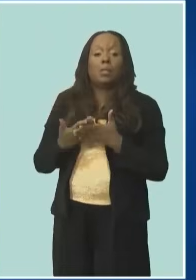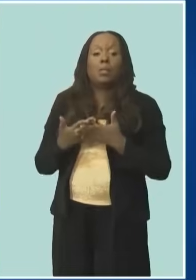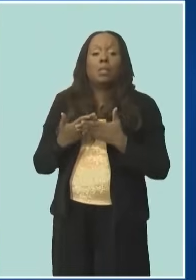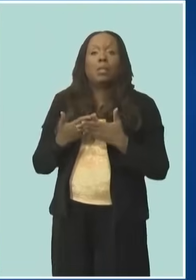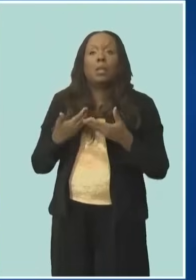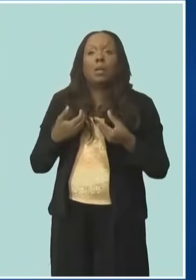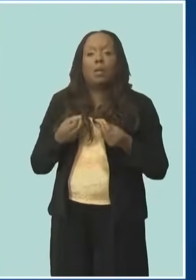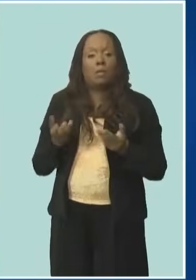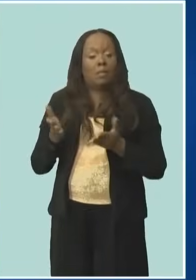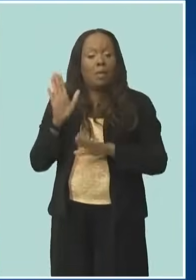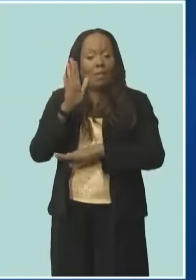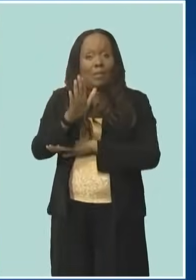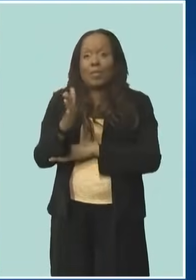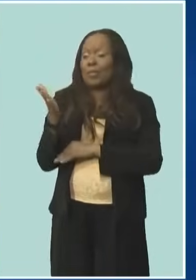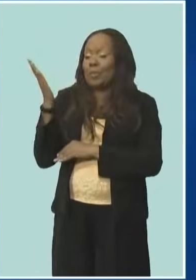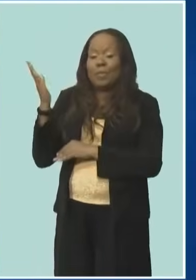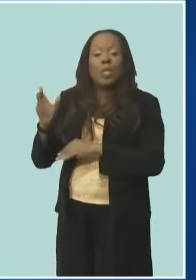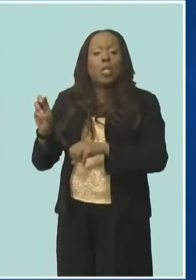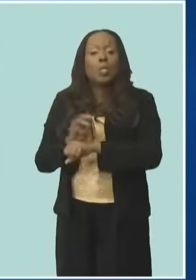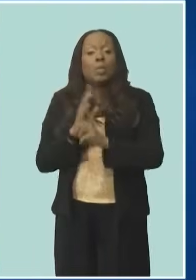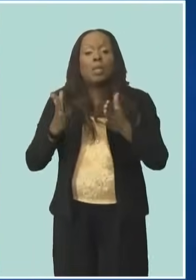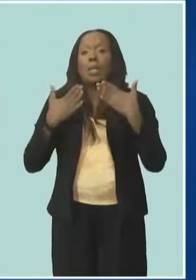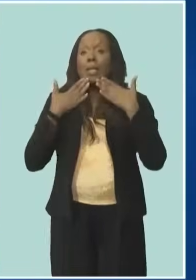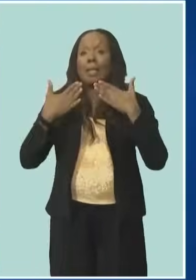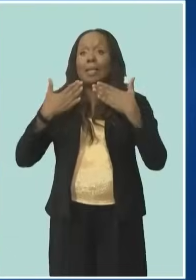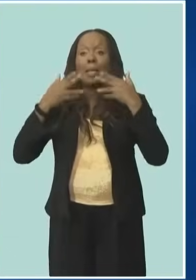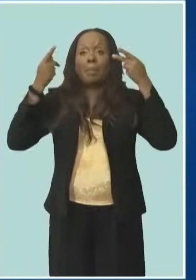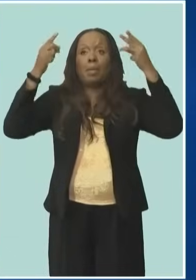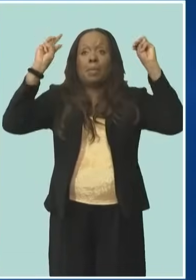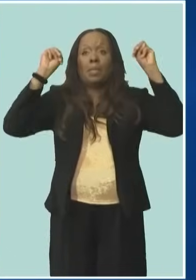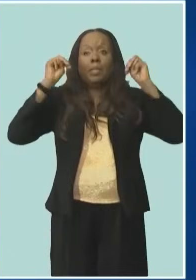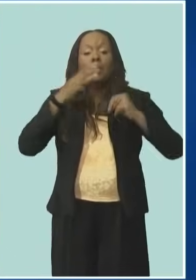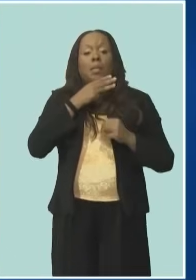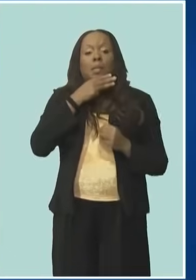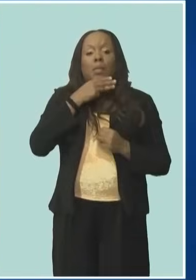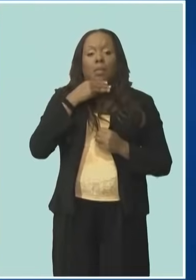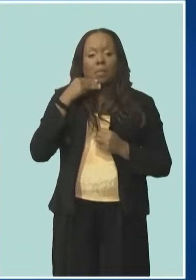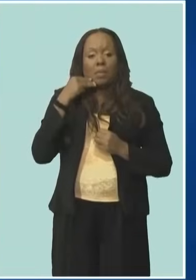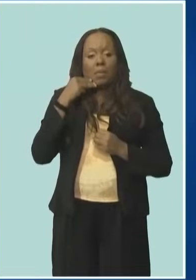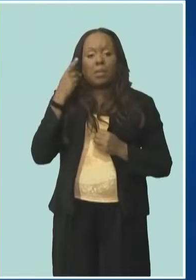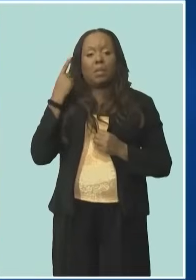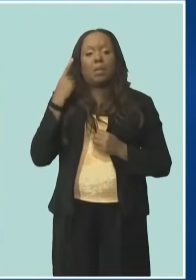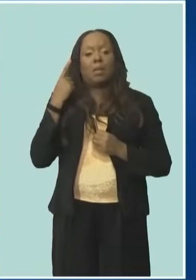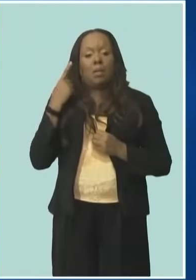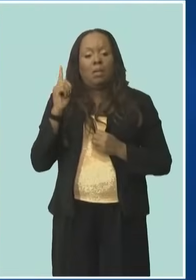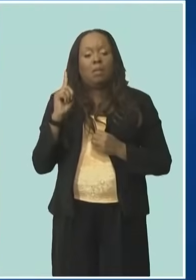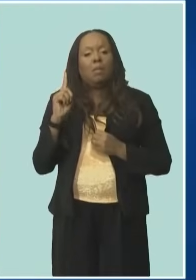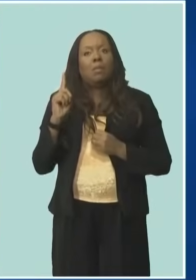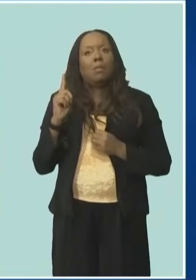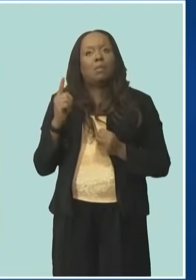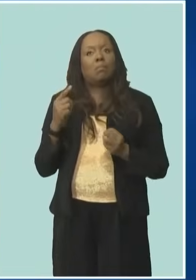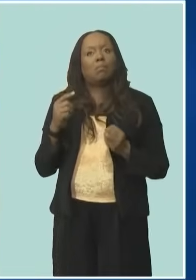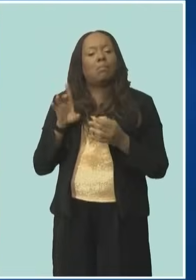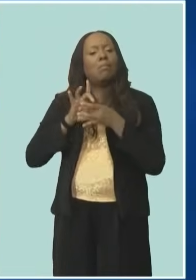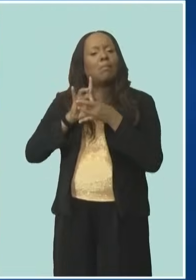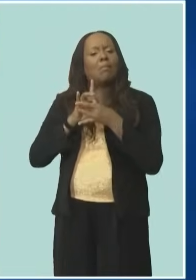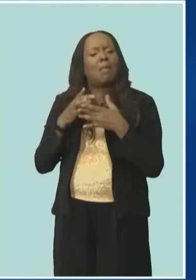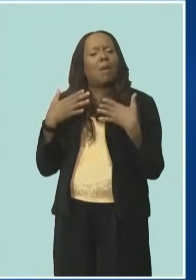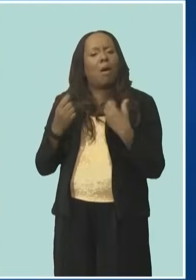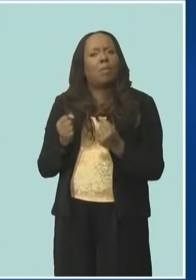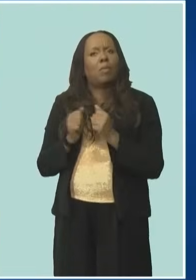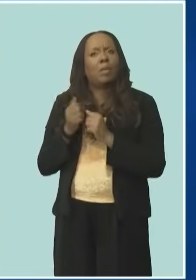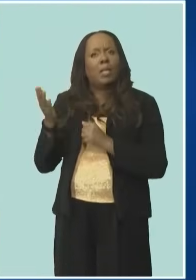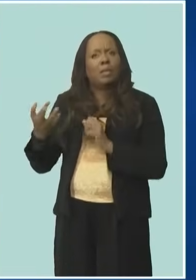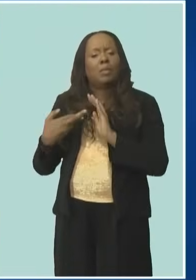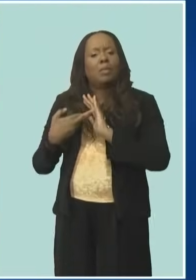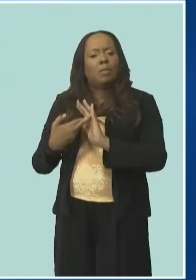Michael office this afternoon. Minister Gibbs has thanked Prime Minister Mia Amor-Motley for reposing her confidence in him to represent the